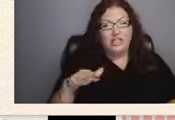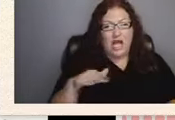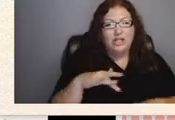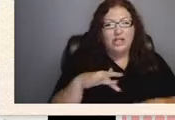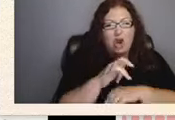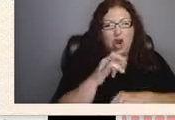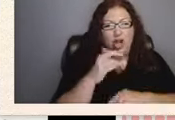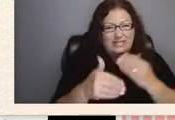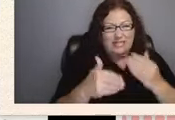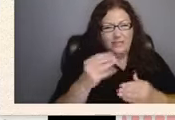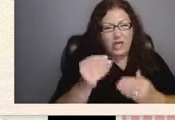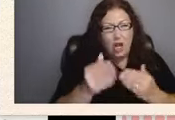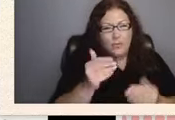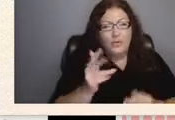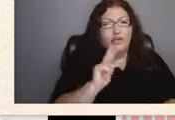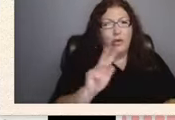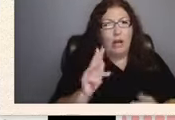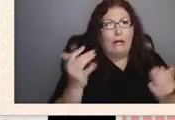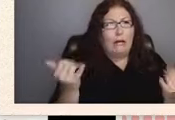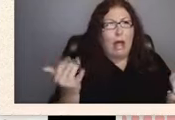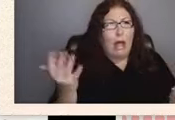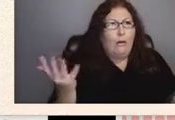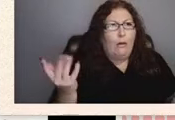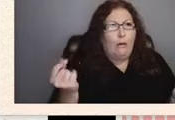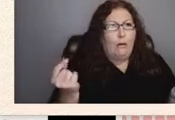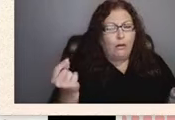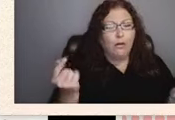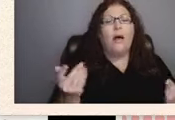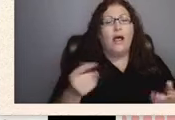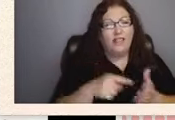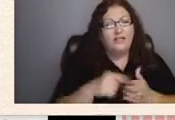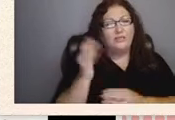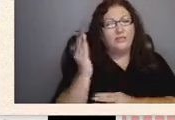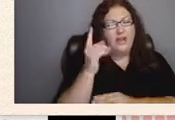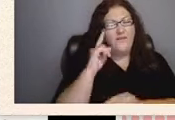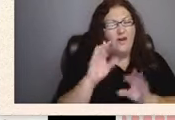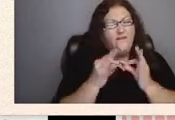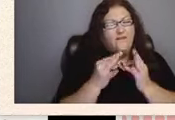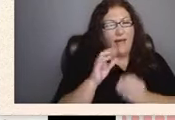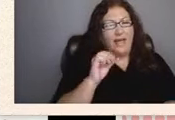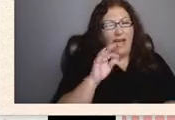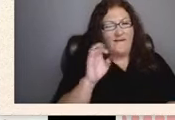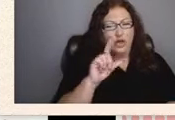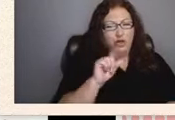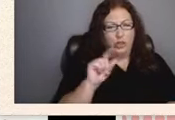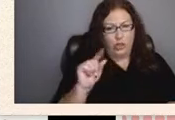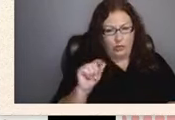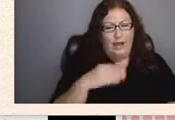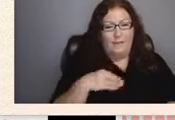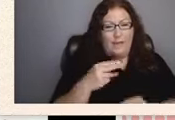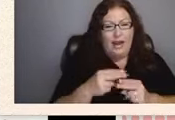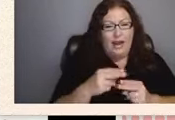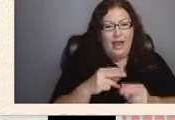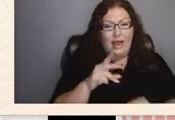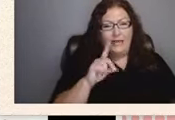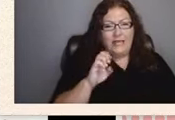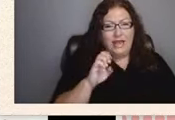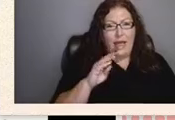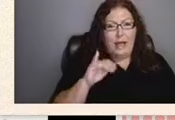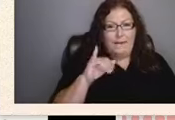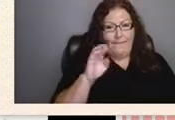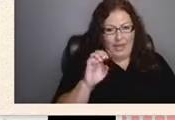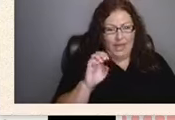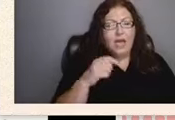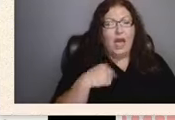old. Now what? This is being presented for Family Cafe 2020. My name is Debbie Nicolosi and I am with